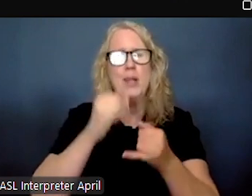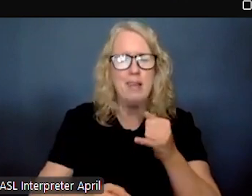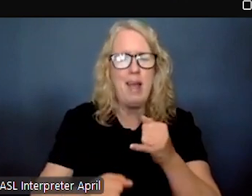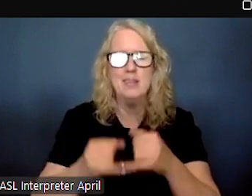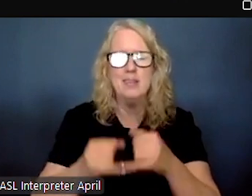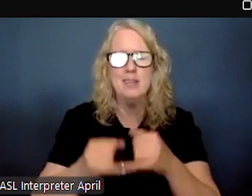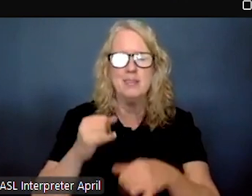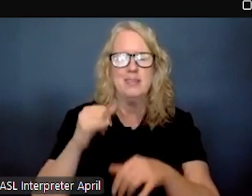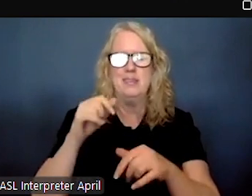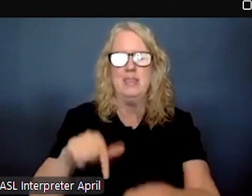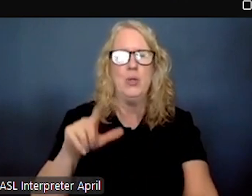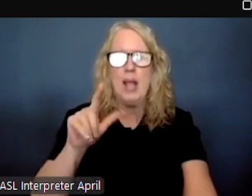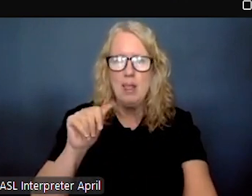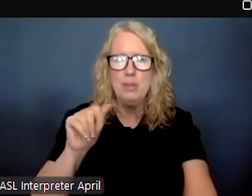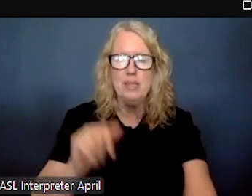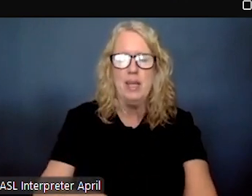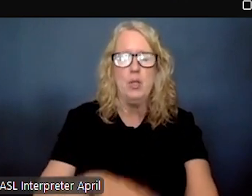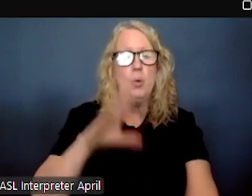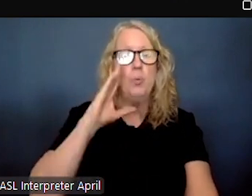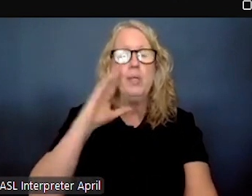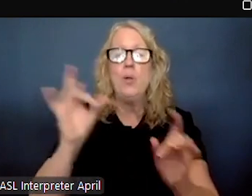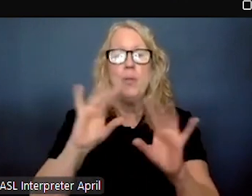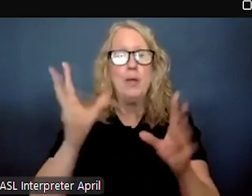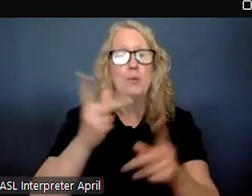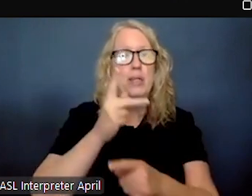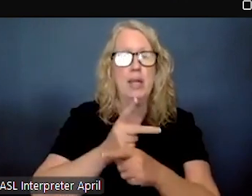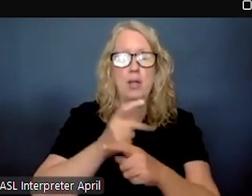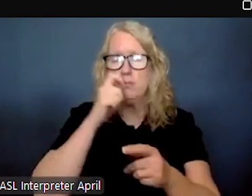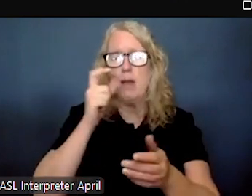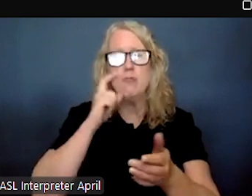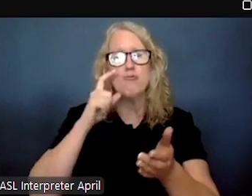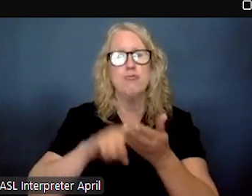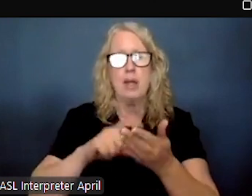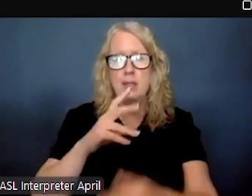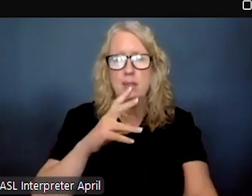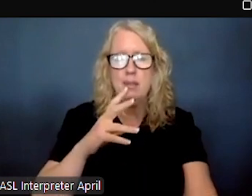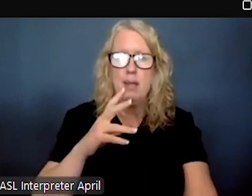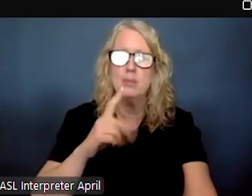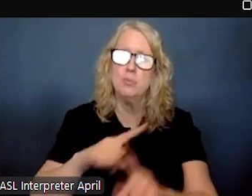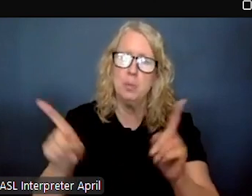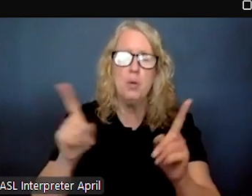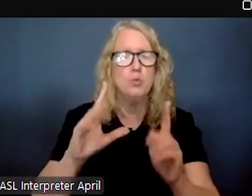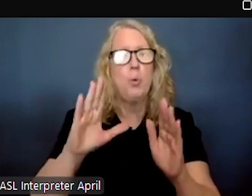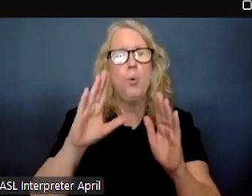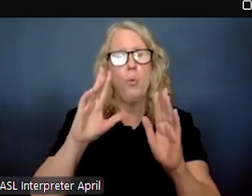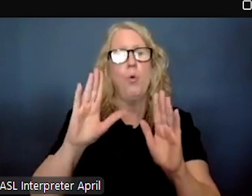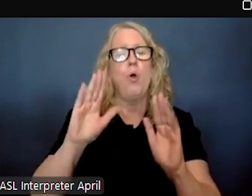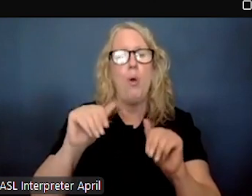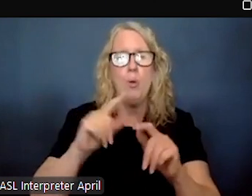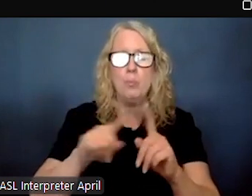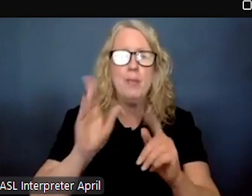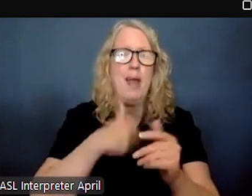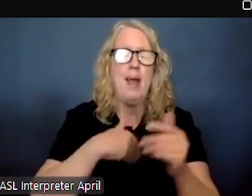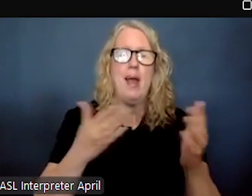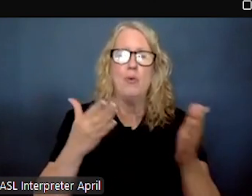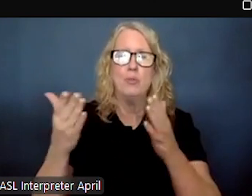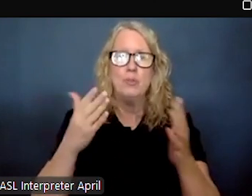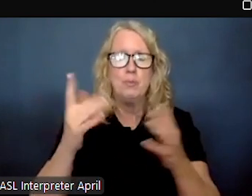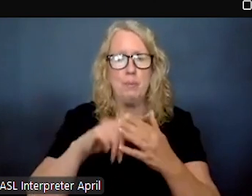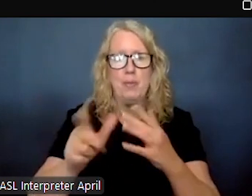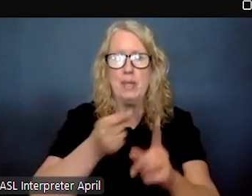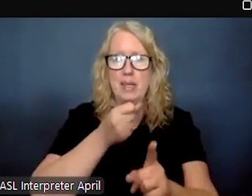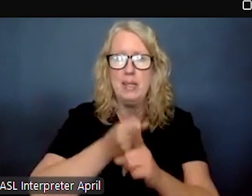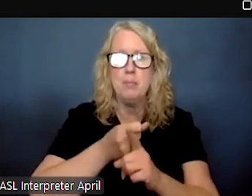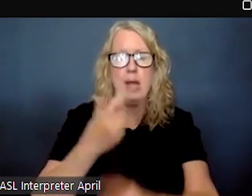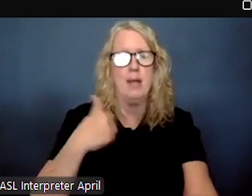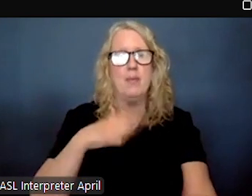in Louisiana. We know that crisis care is not often recognized throughout, but we're hoping that our services and the impact that